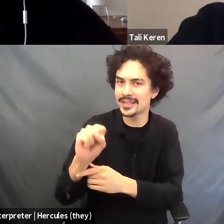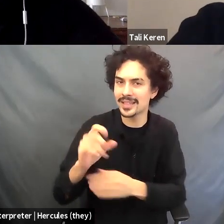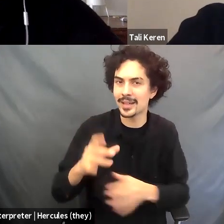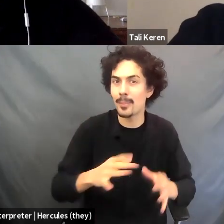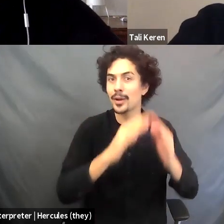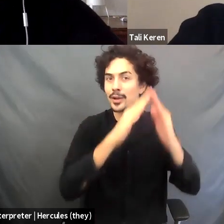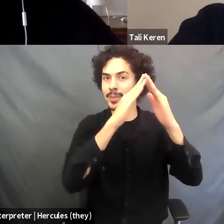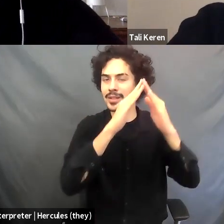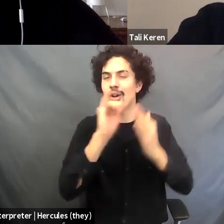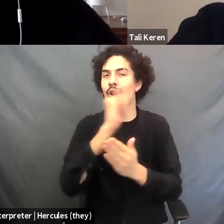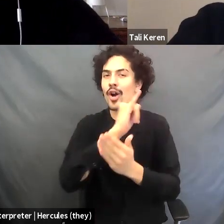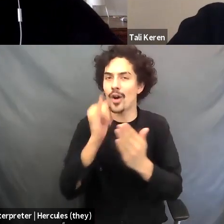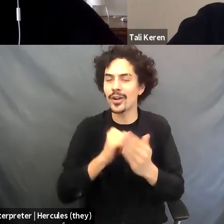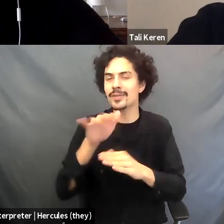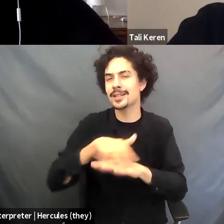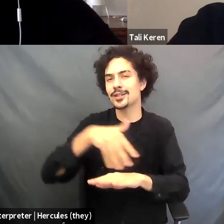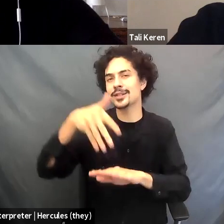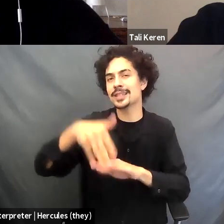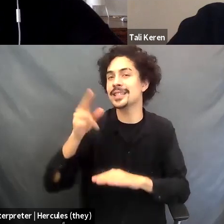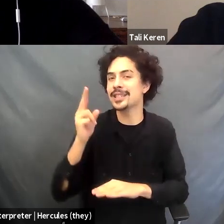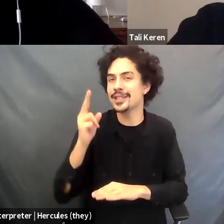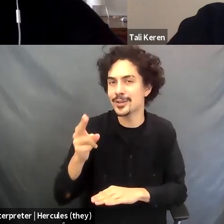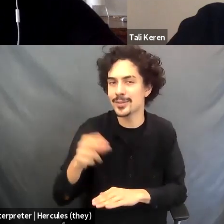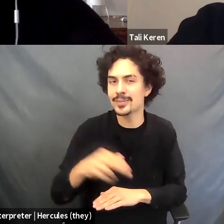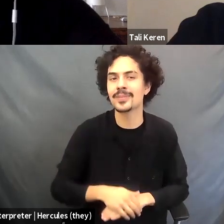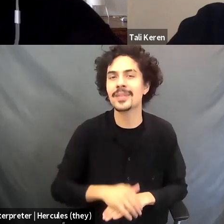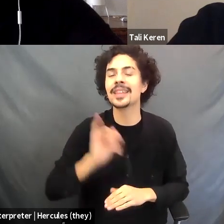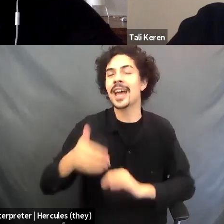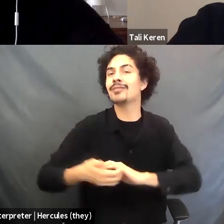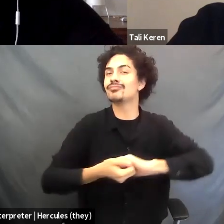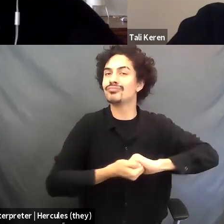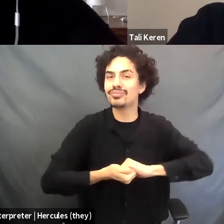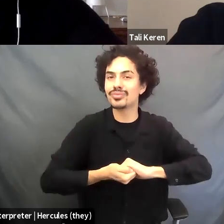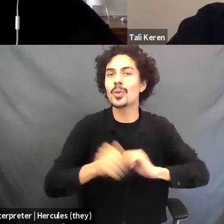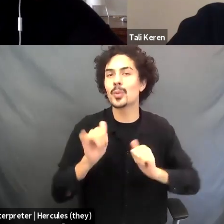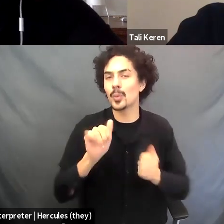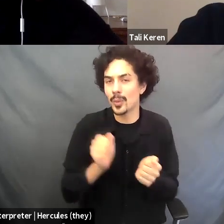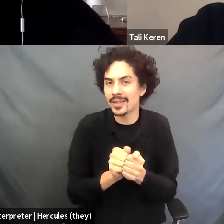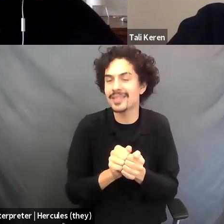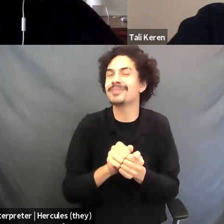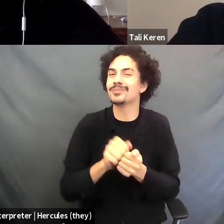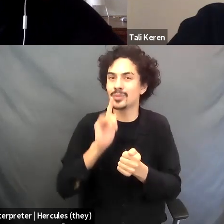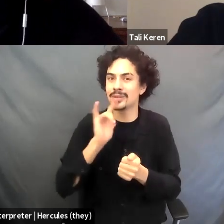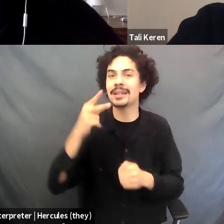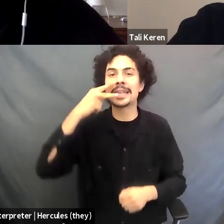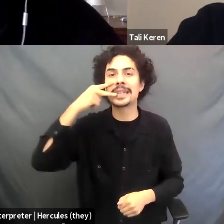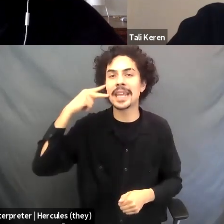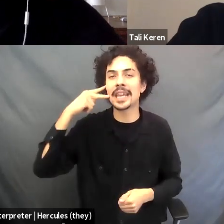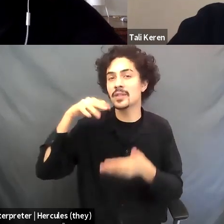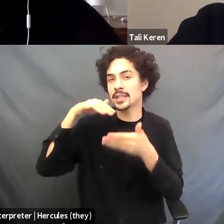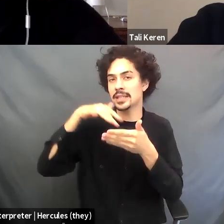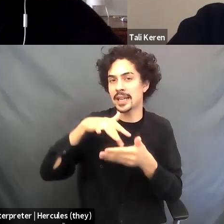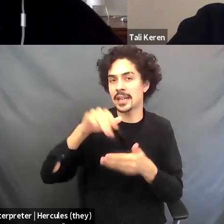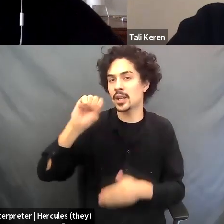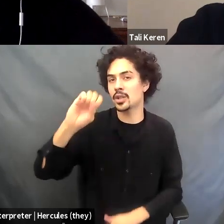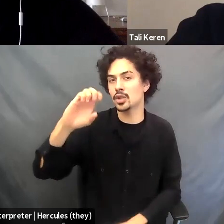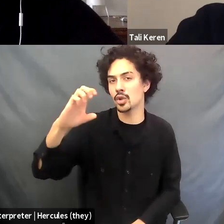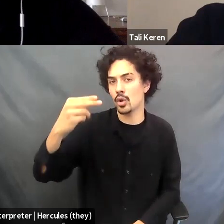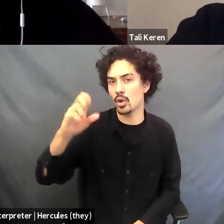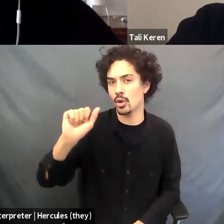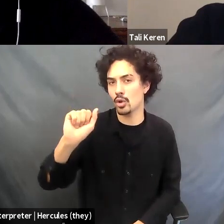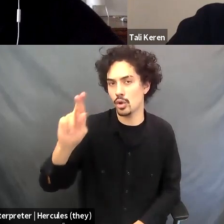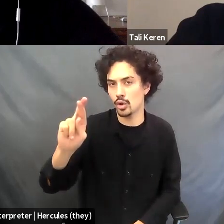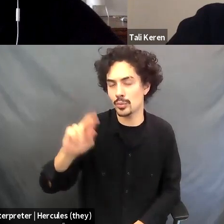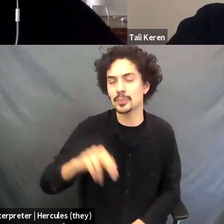Indigenous History, which is a collaboration with Native Studies scholar Sherry Hundorf. This lecture performance will